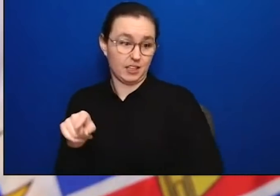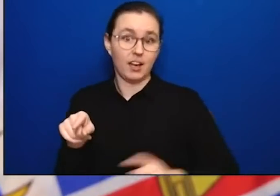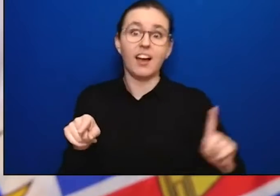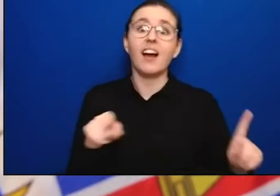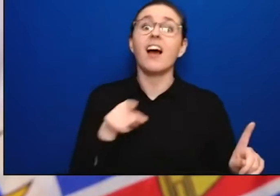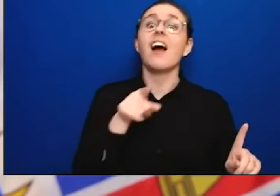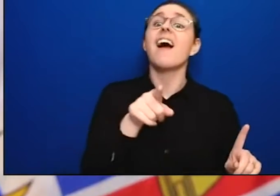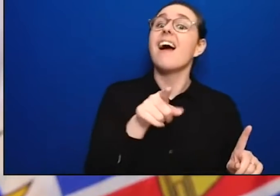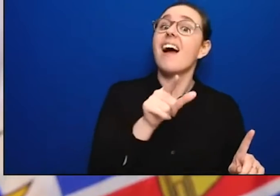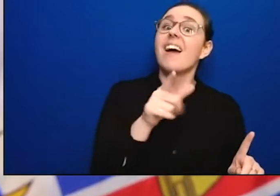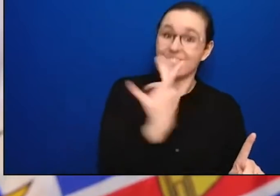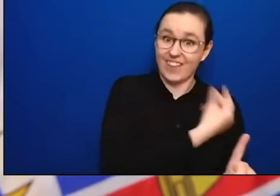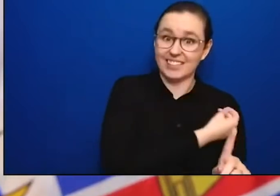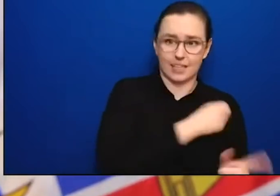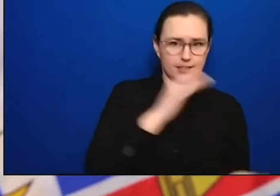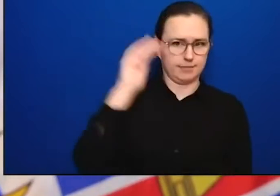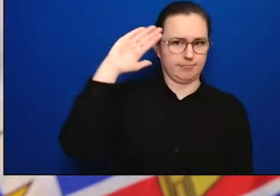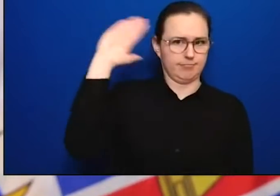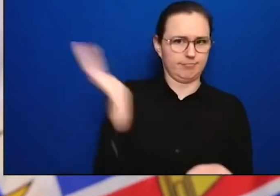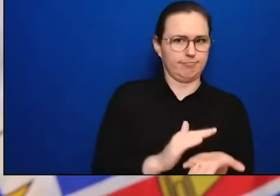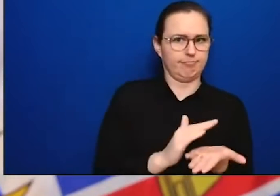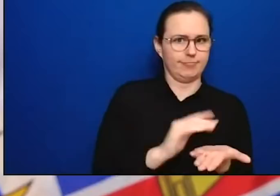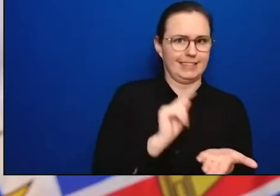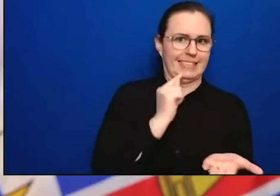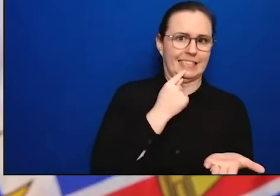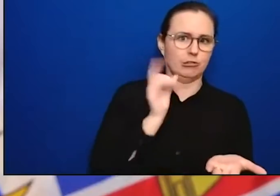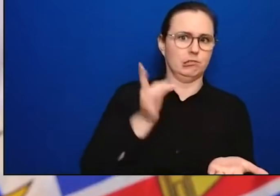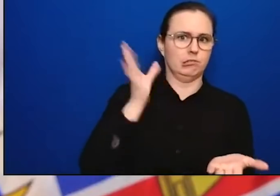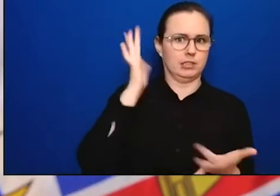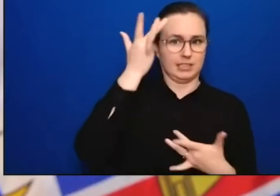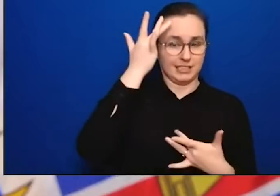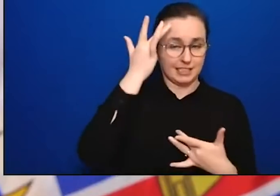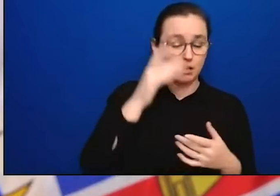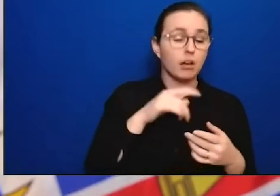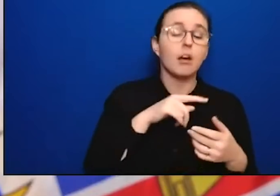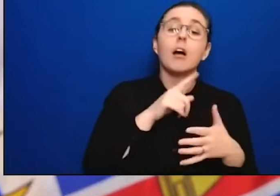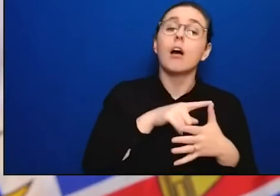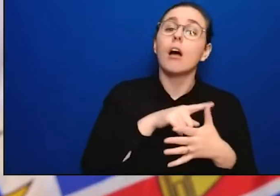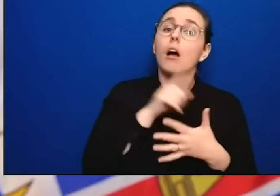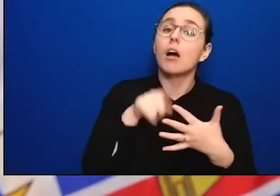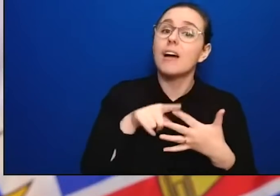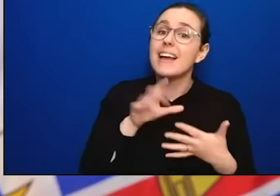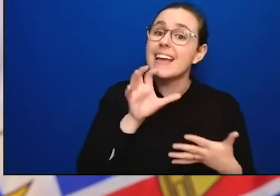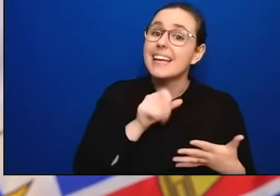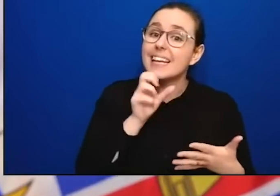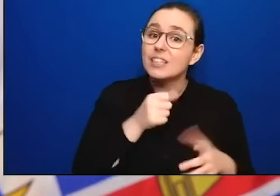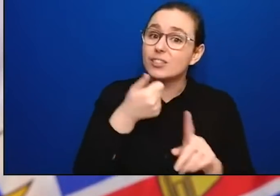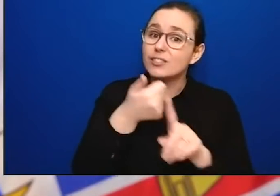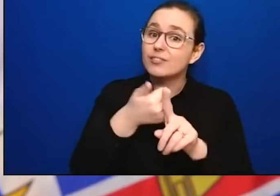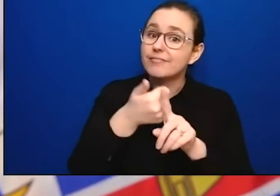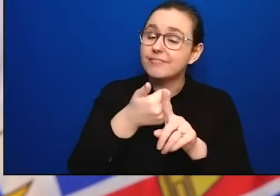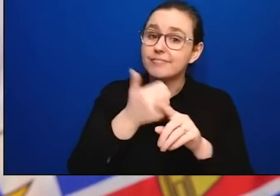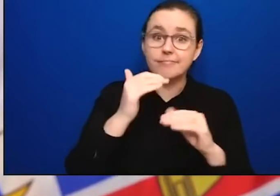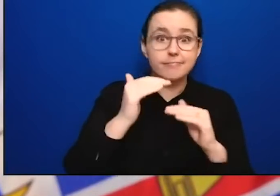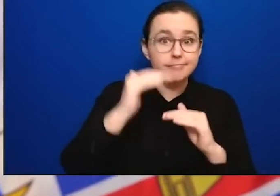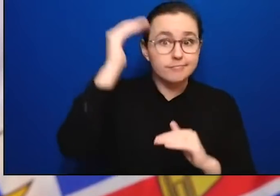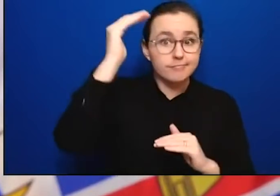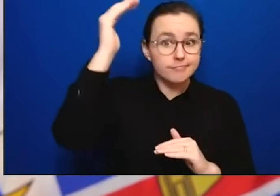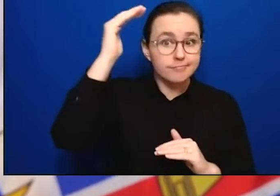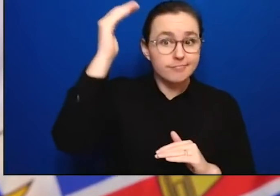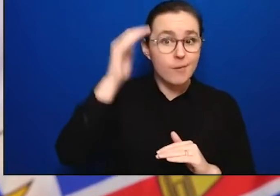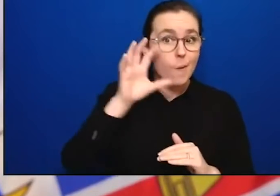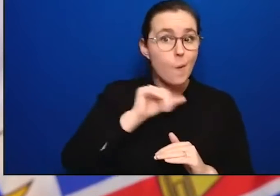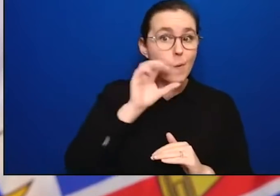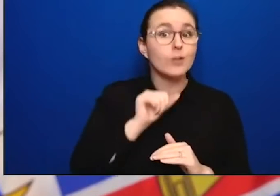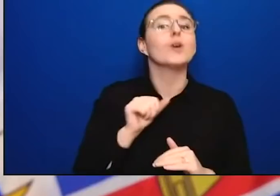vaccination status. We know that vaccines make a difference. A tremendous difference. The other one, of course, is age. And from